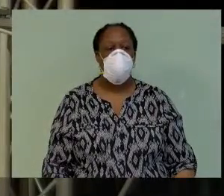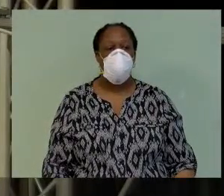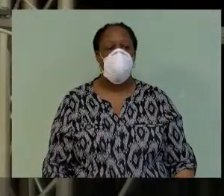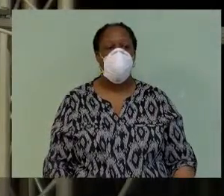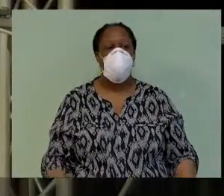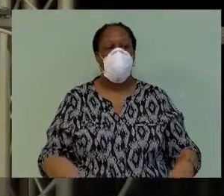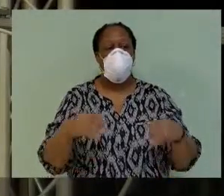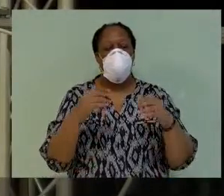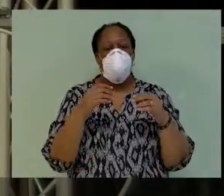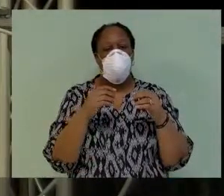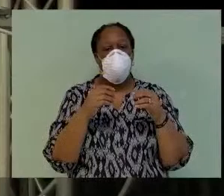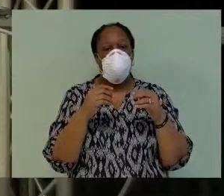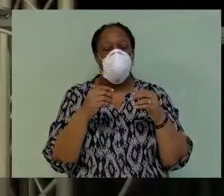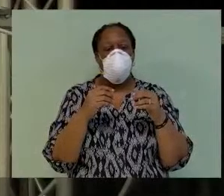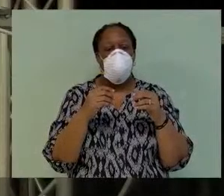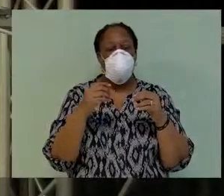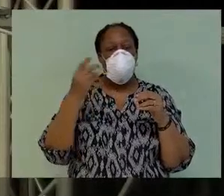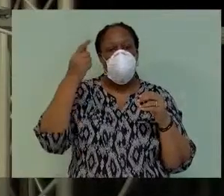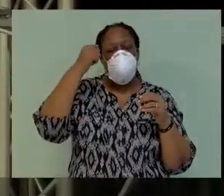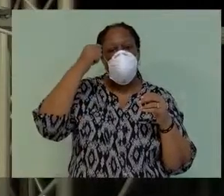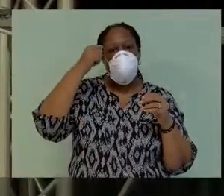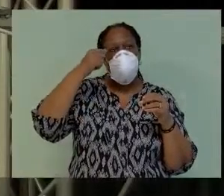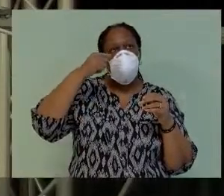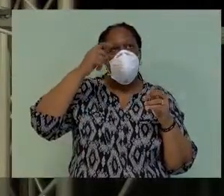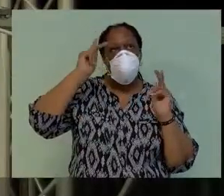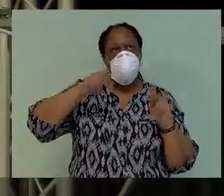designate which